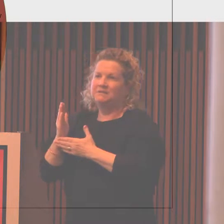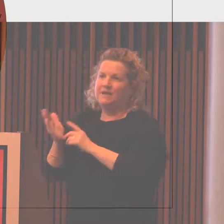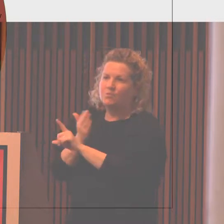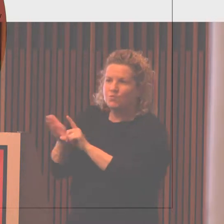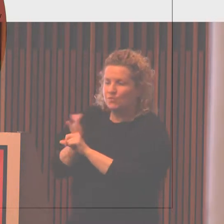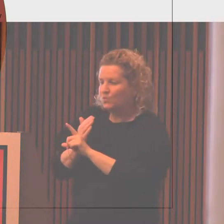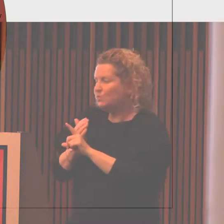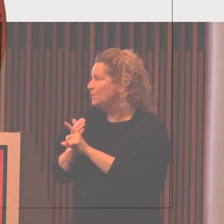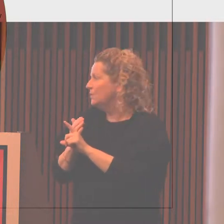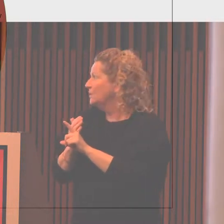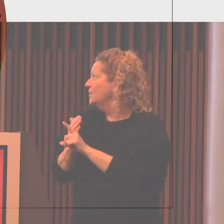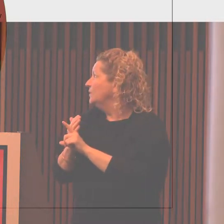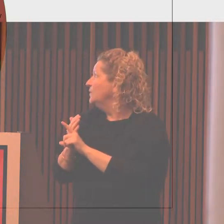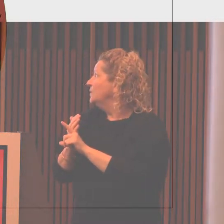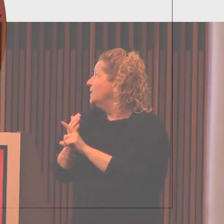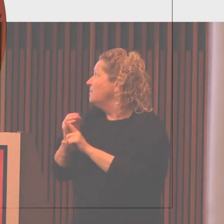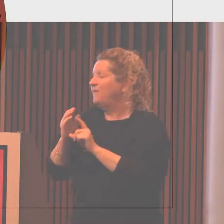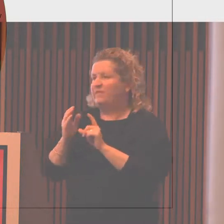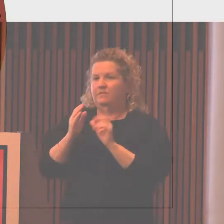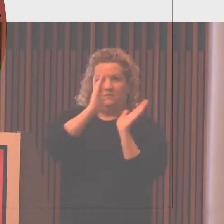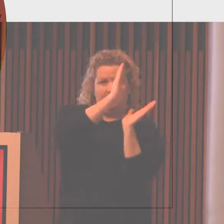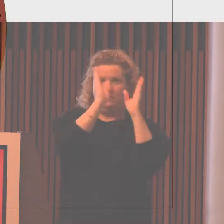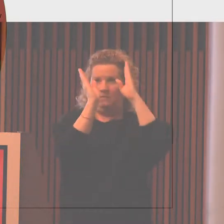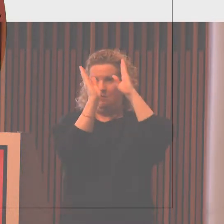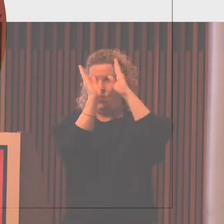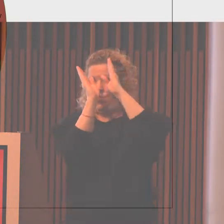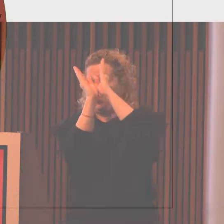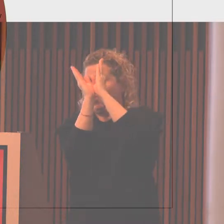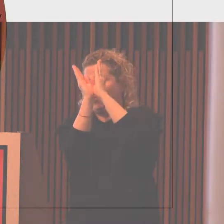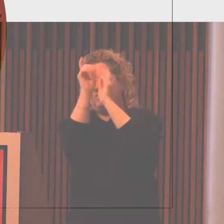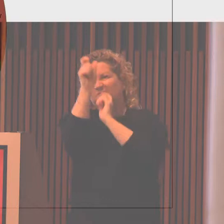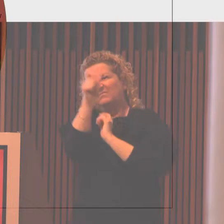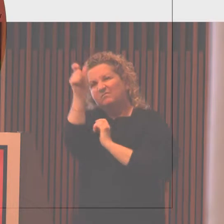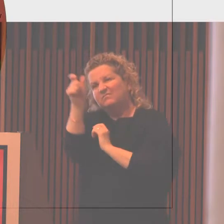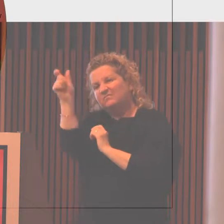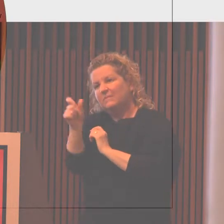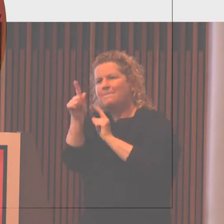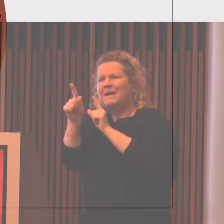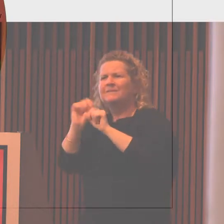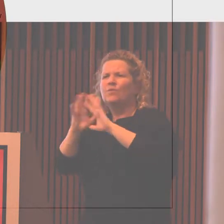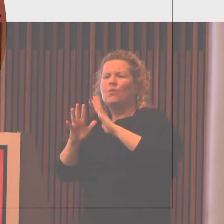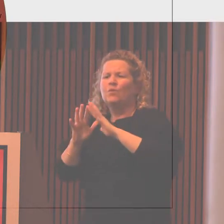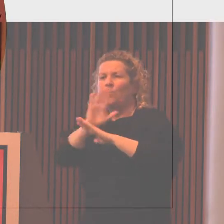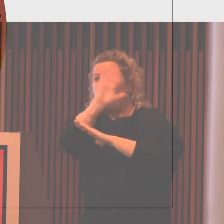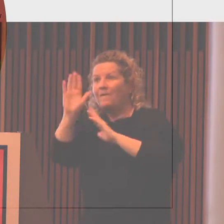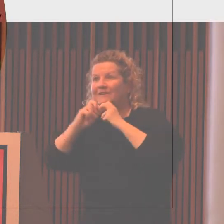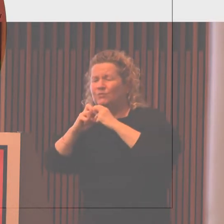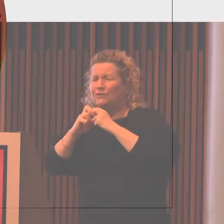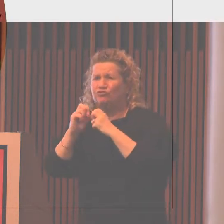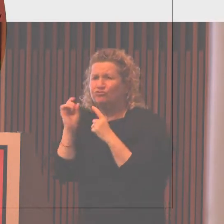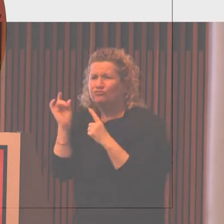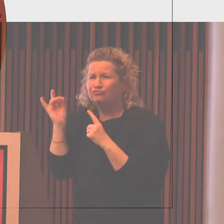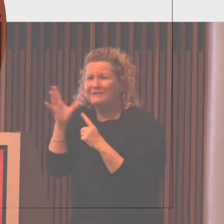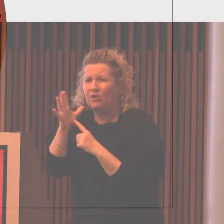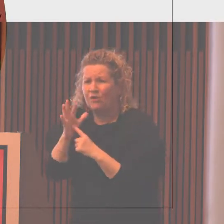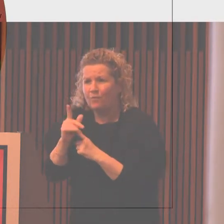they come down as very small pieces out of that pie, but of course every one of those issues is critically important to the